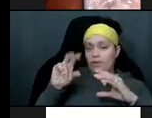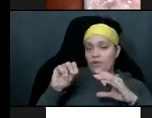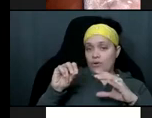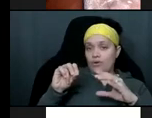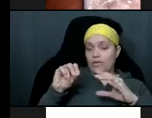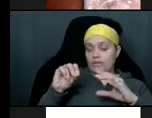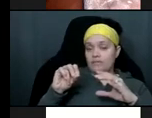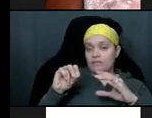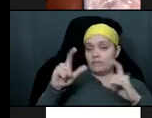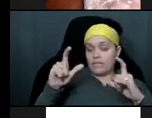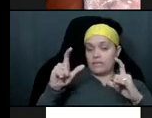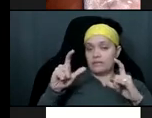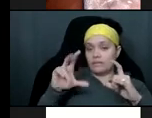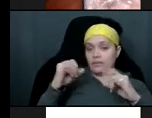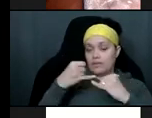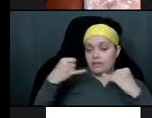building location.